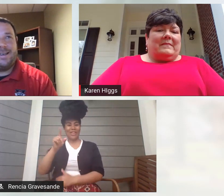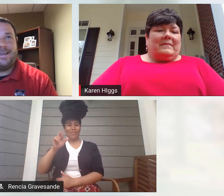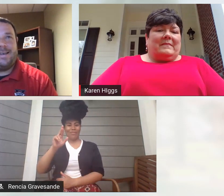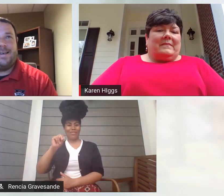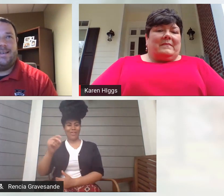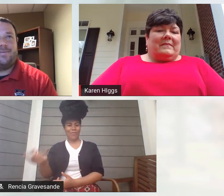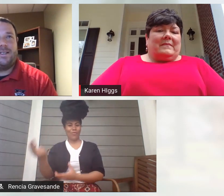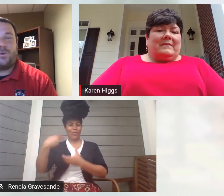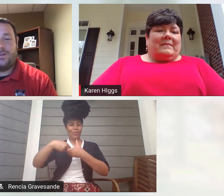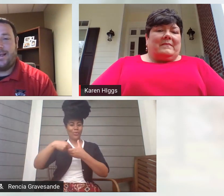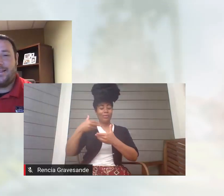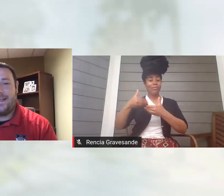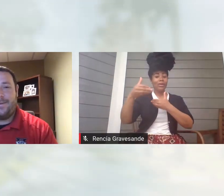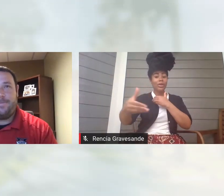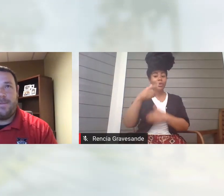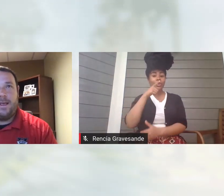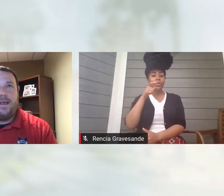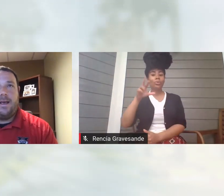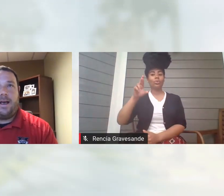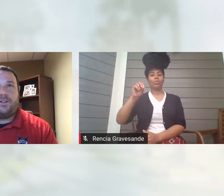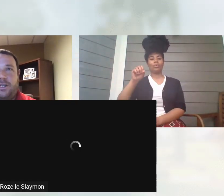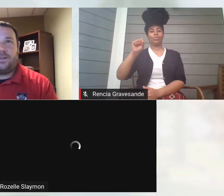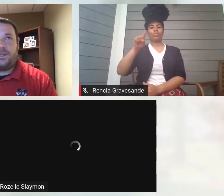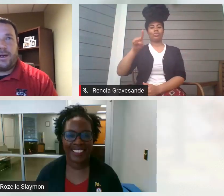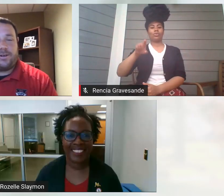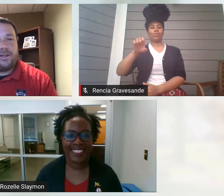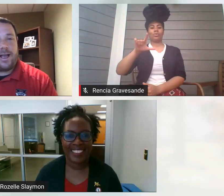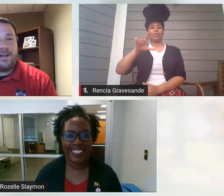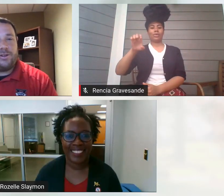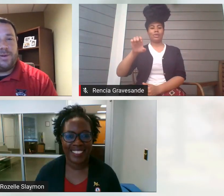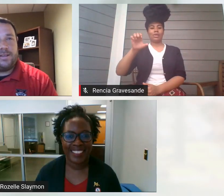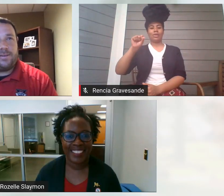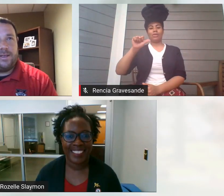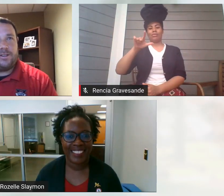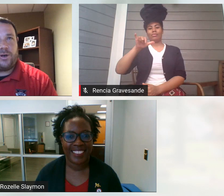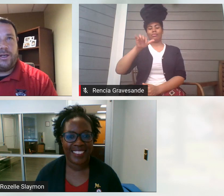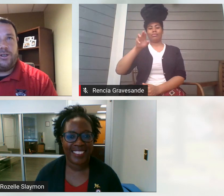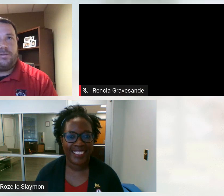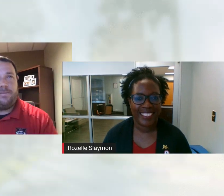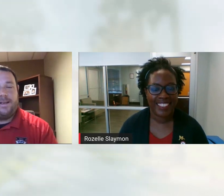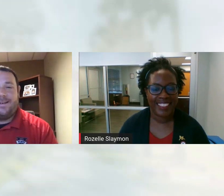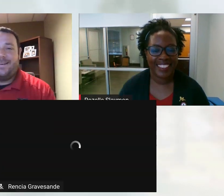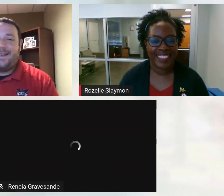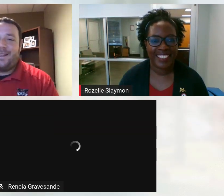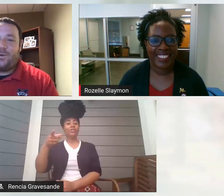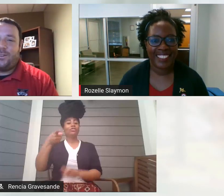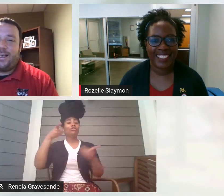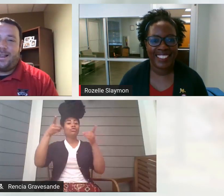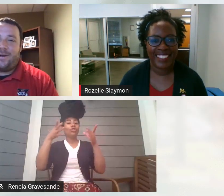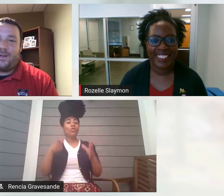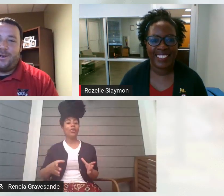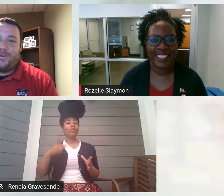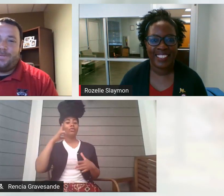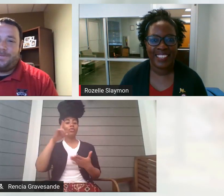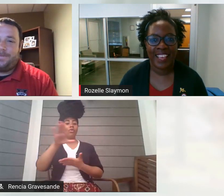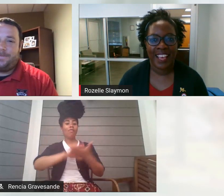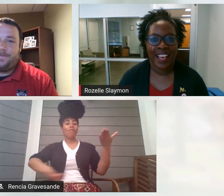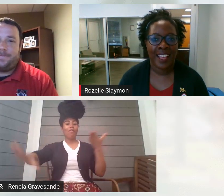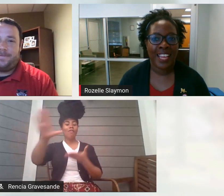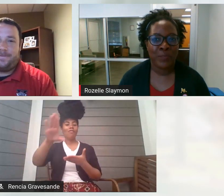person in is Miss Roselle Slayman. She is our director in the College of Business Administration. Hello, Roselle. How are